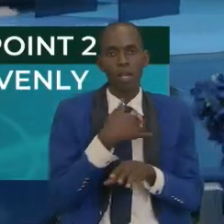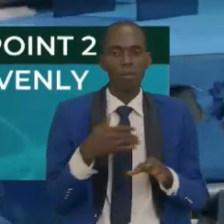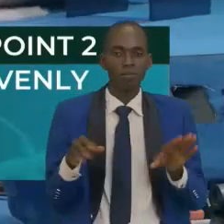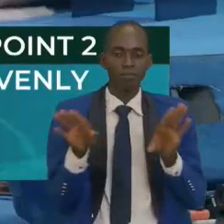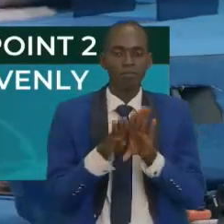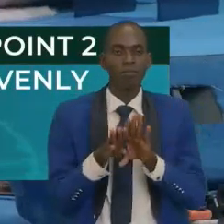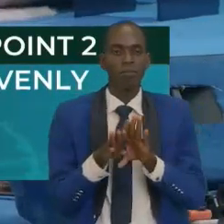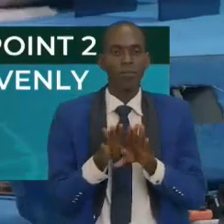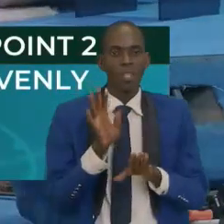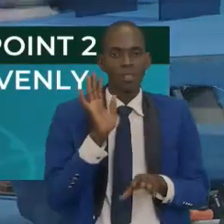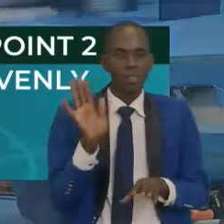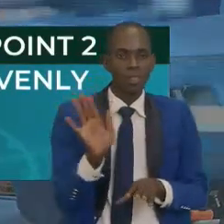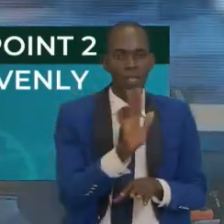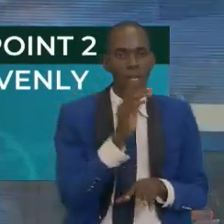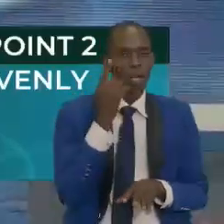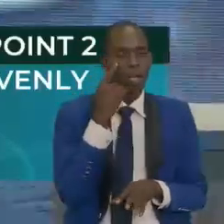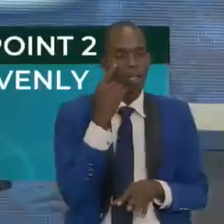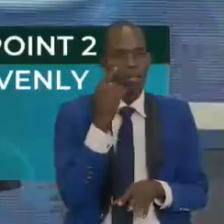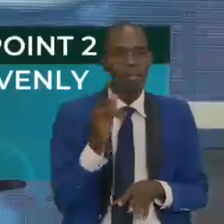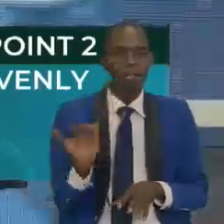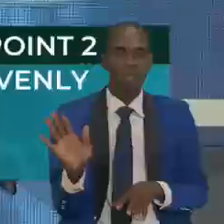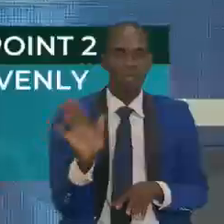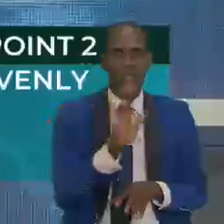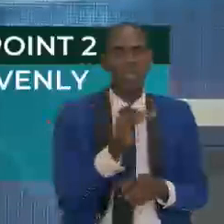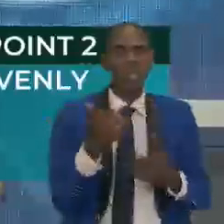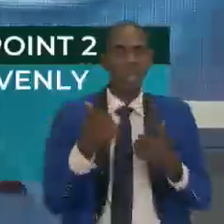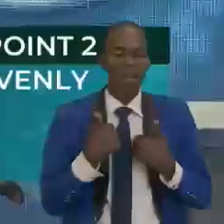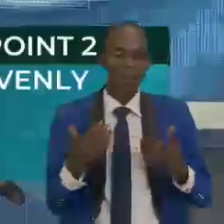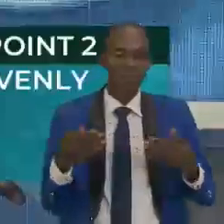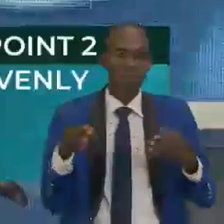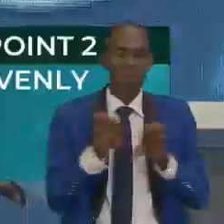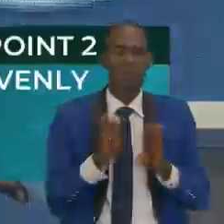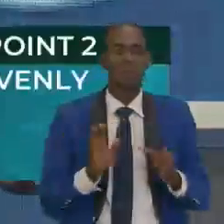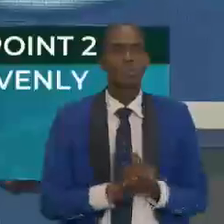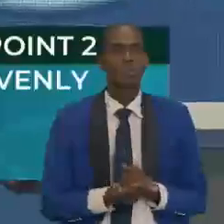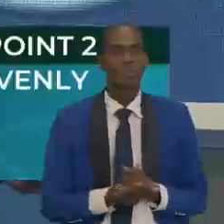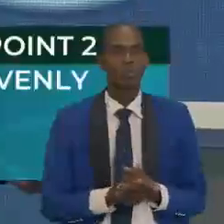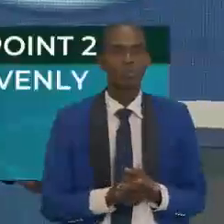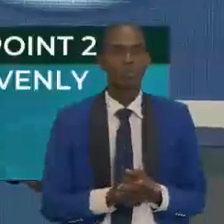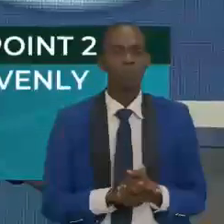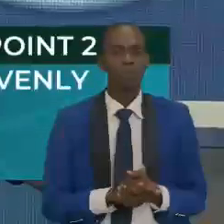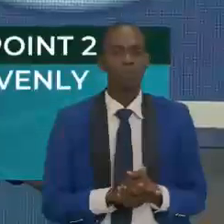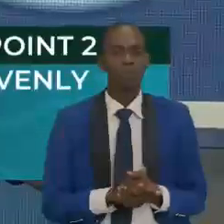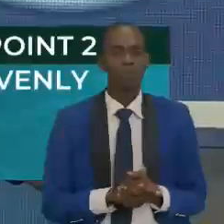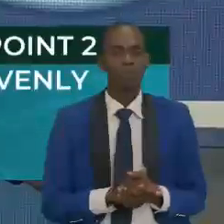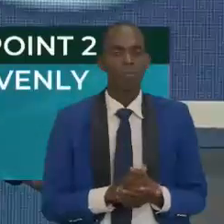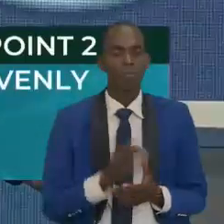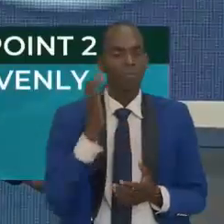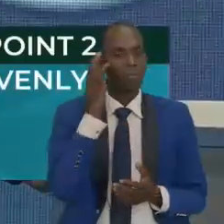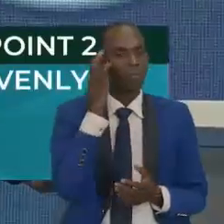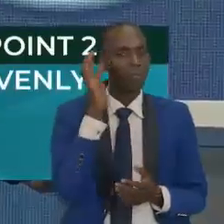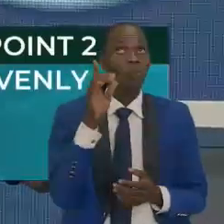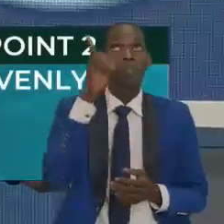Their eyes they have closed. God gives us eyes to